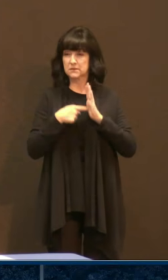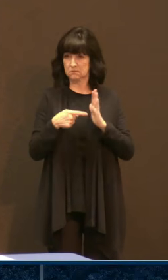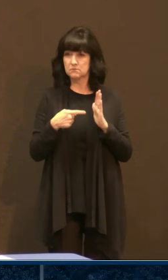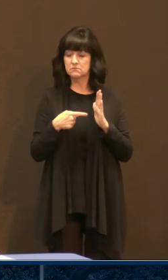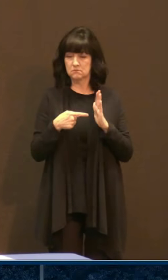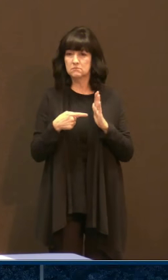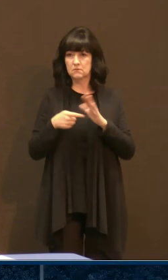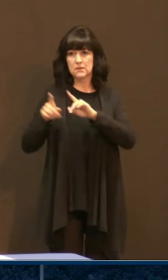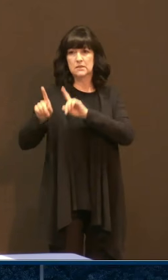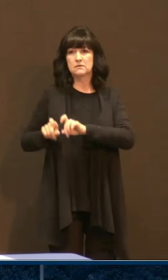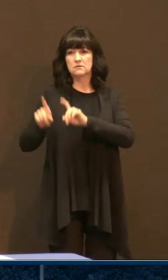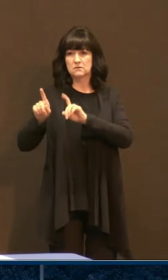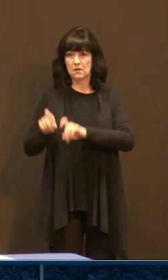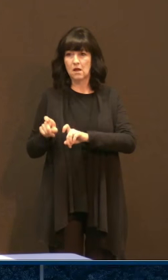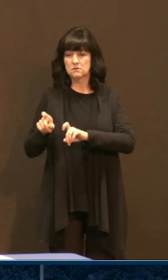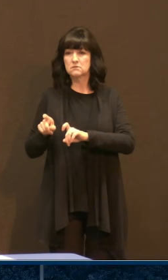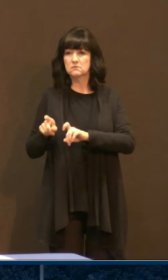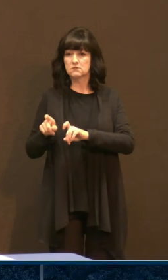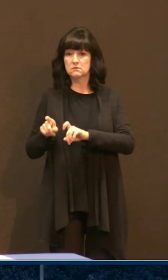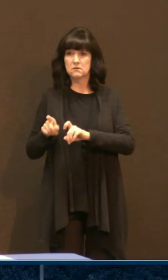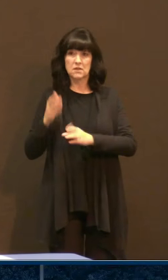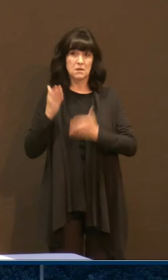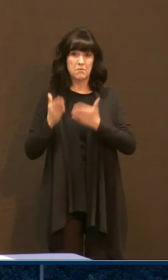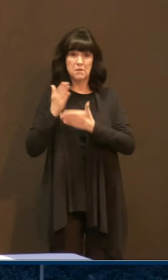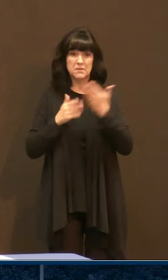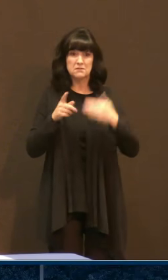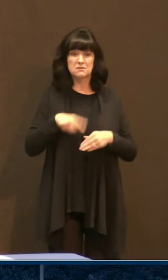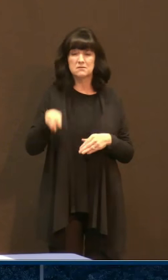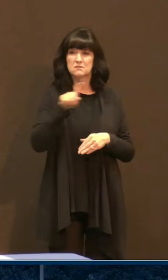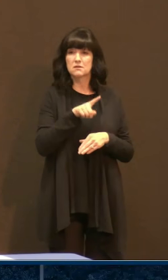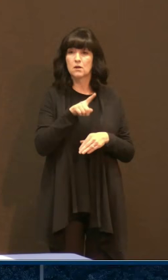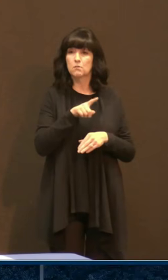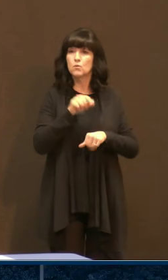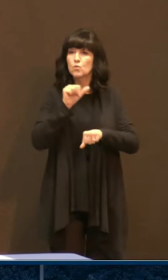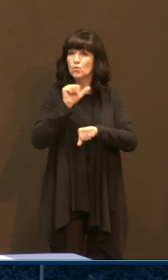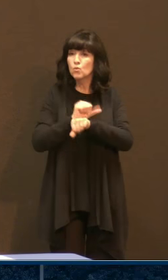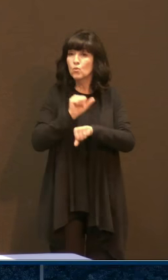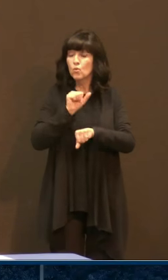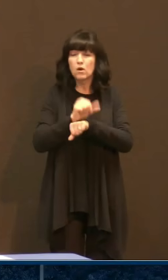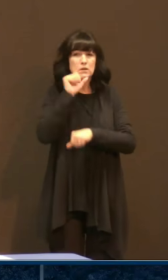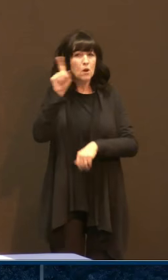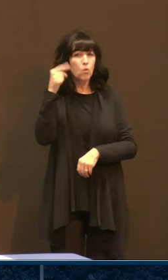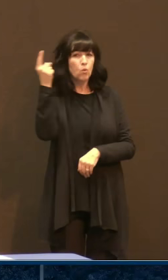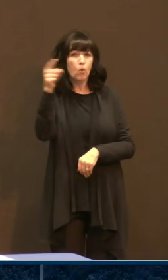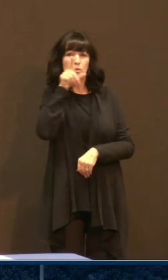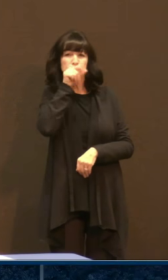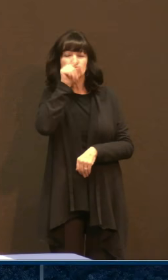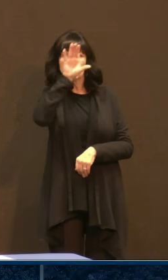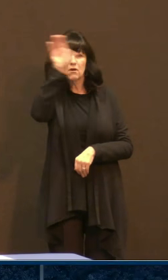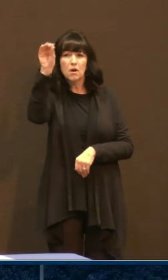either working in one of the industries, not only the poultry industry, but